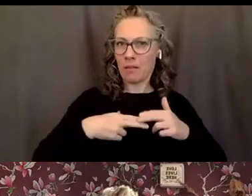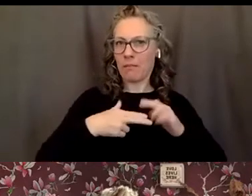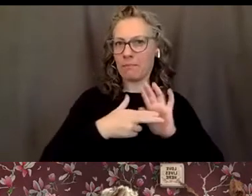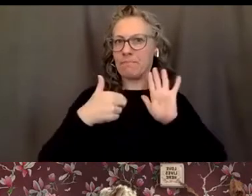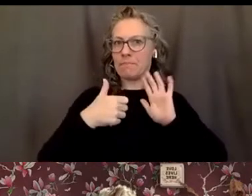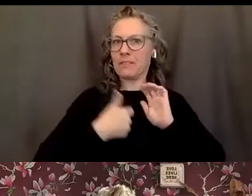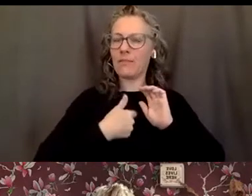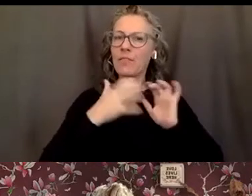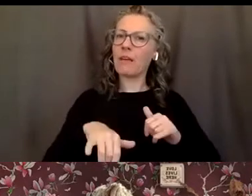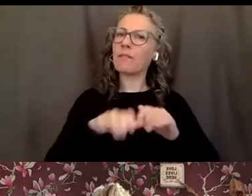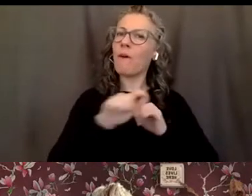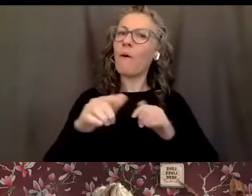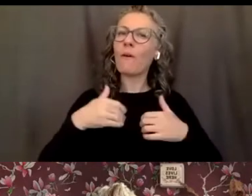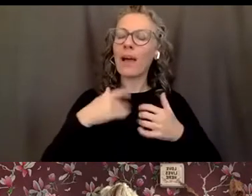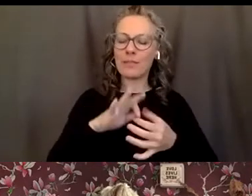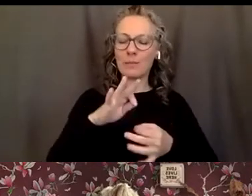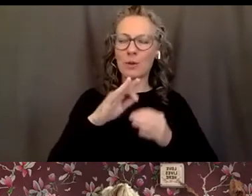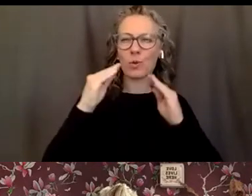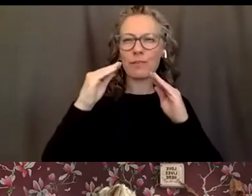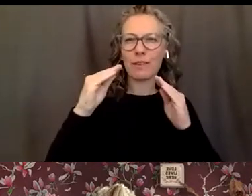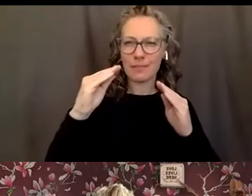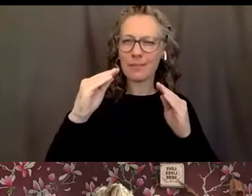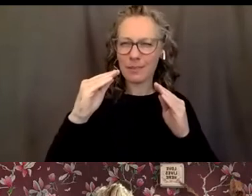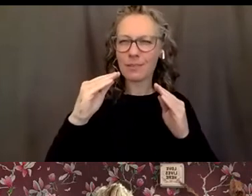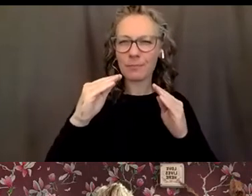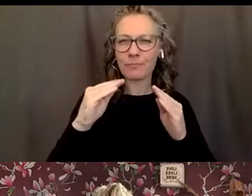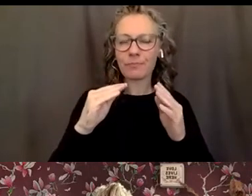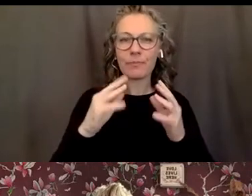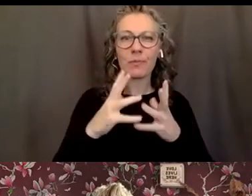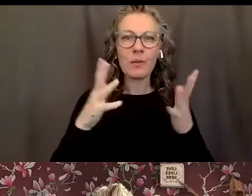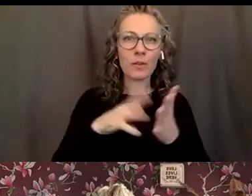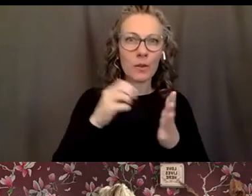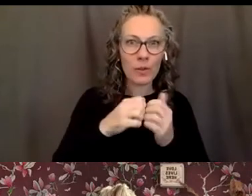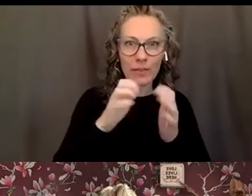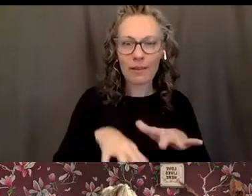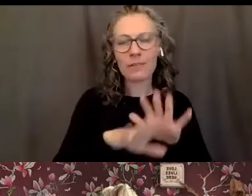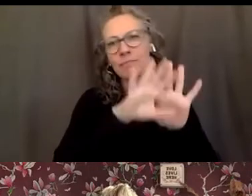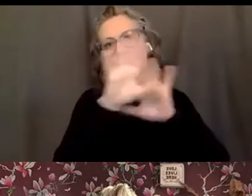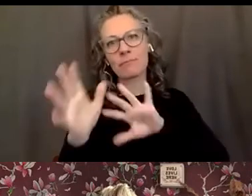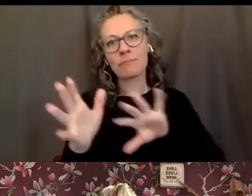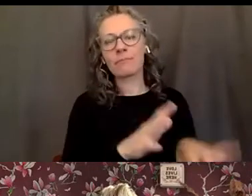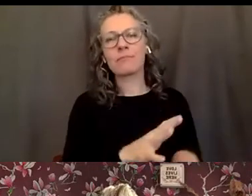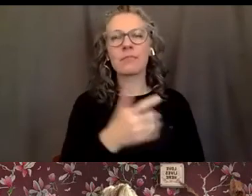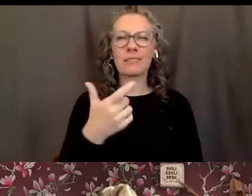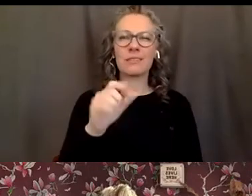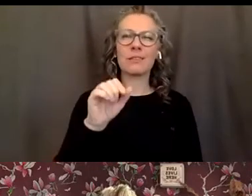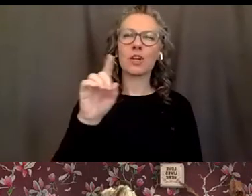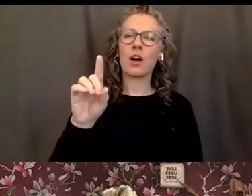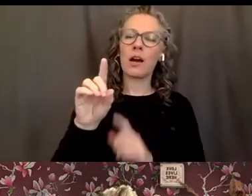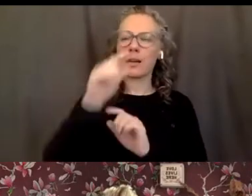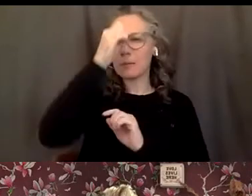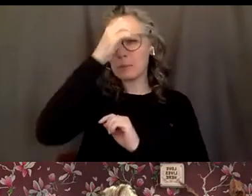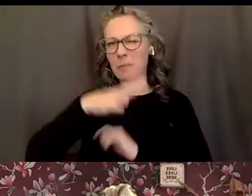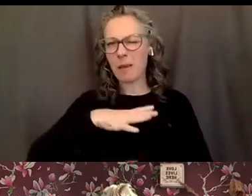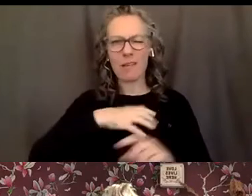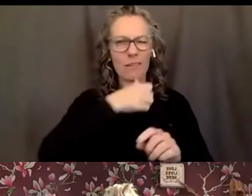lessons. And, there's, of course, so much to explore with that. But the God thing, the male God or female